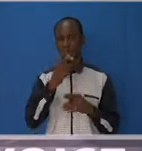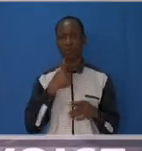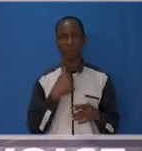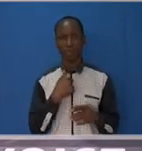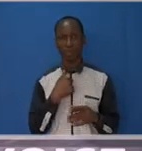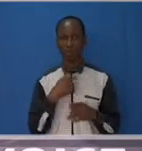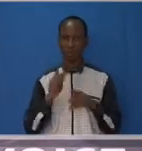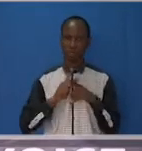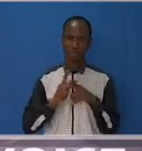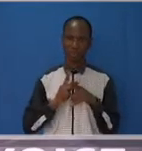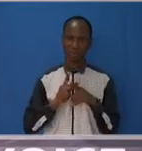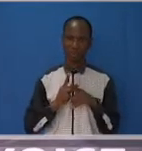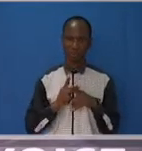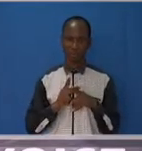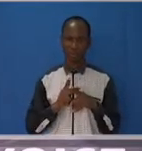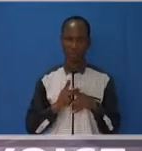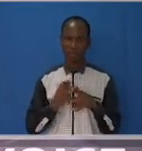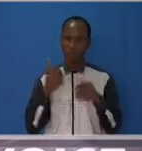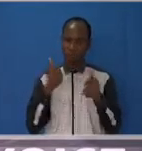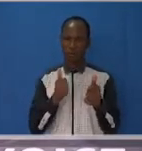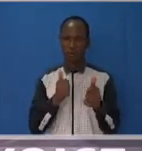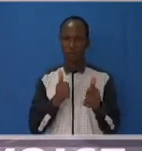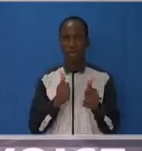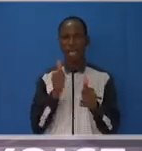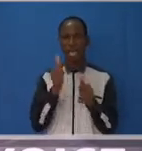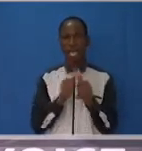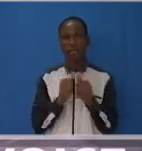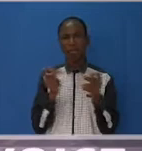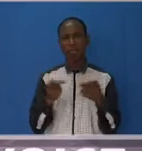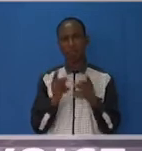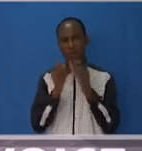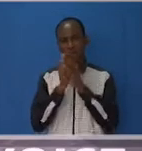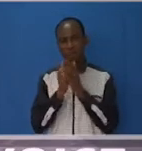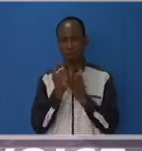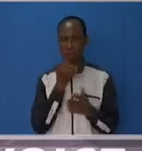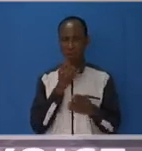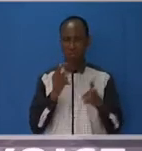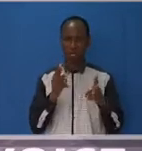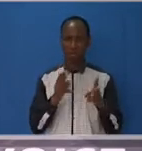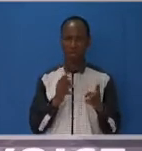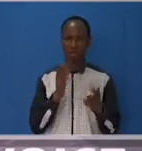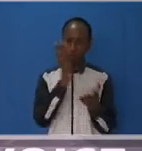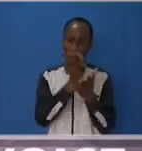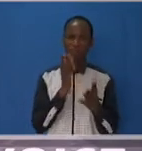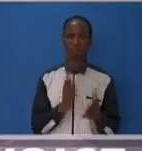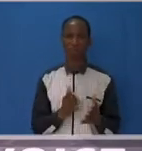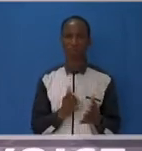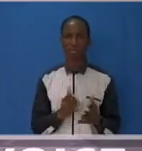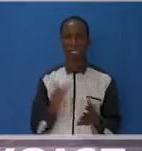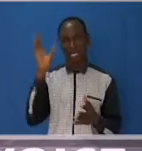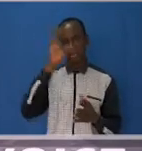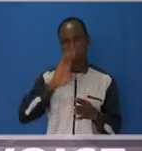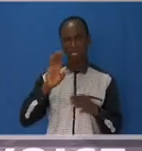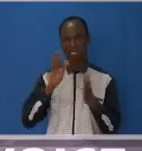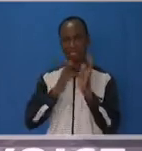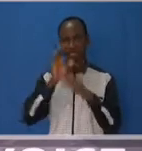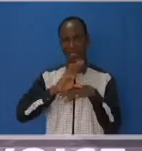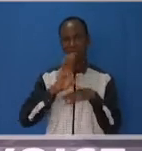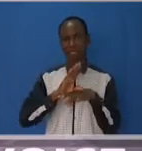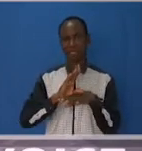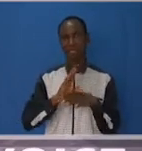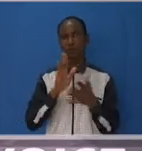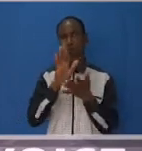yi na tu anamo na ba bi a wote sum a wa fom kwan no sori firi ho na bra kristo na safo mu na